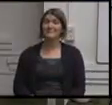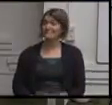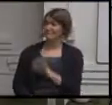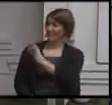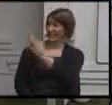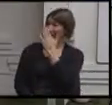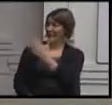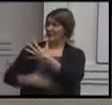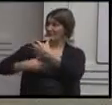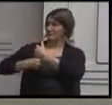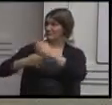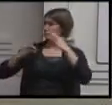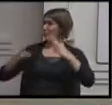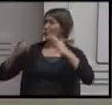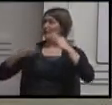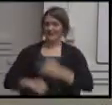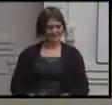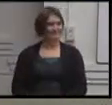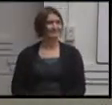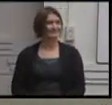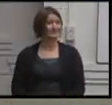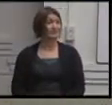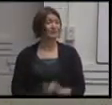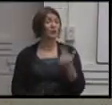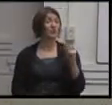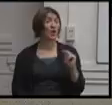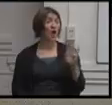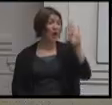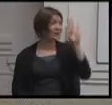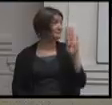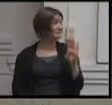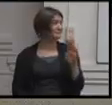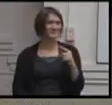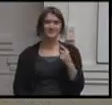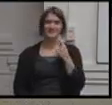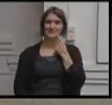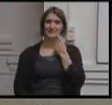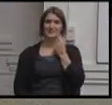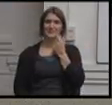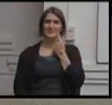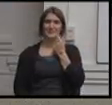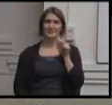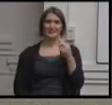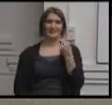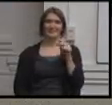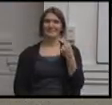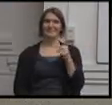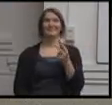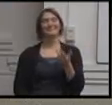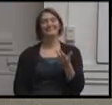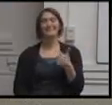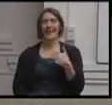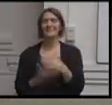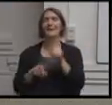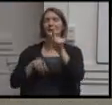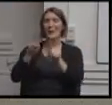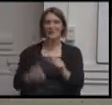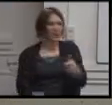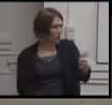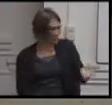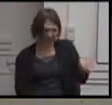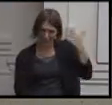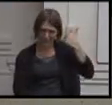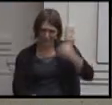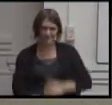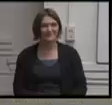Thank you. That's You're welcome. Just what I was hoping for. John? Yeah, I have some questions. Good. I have